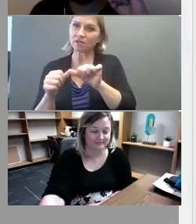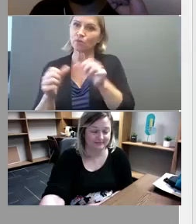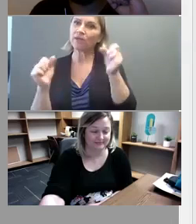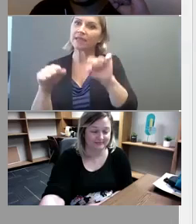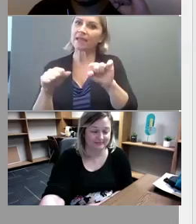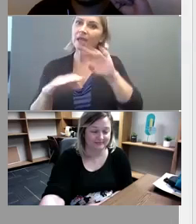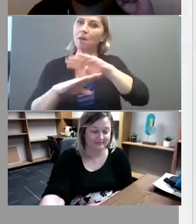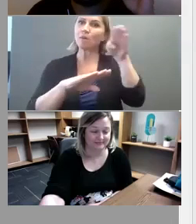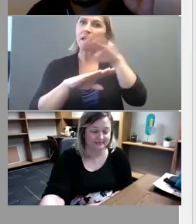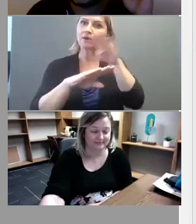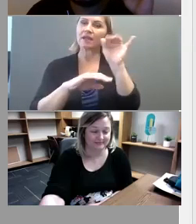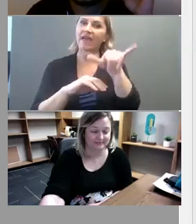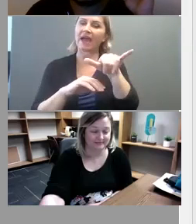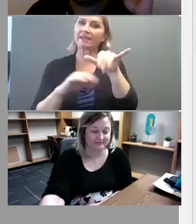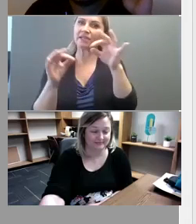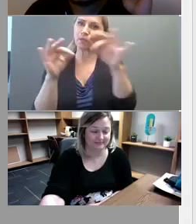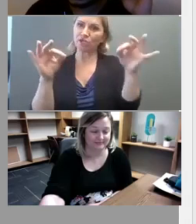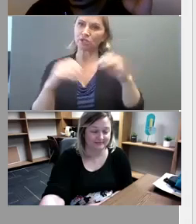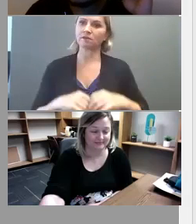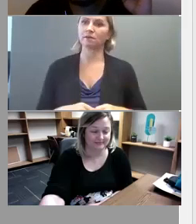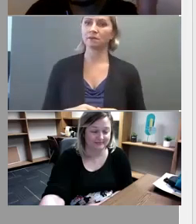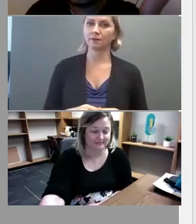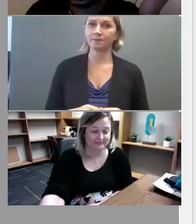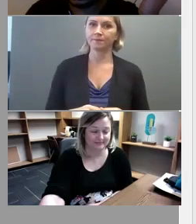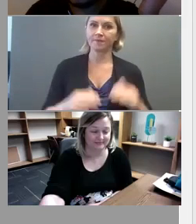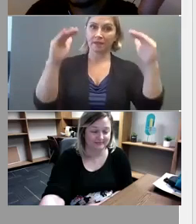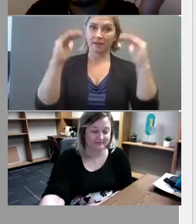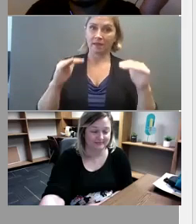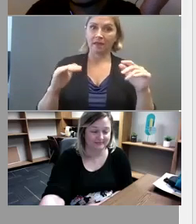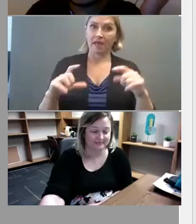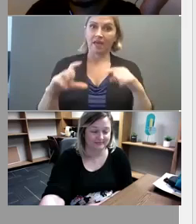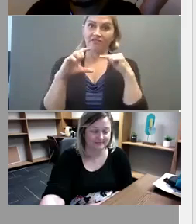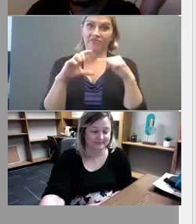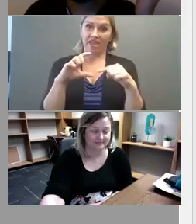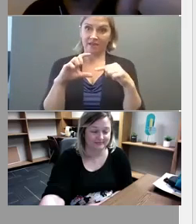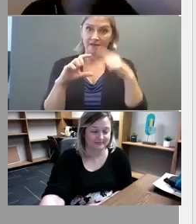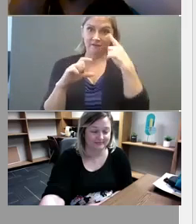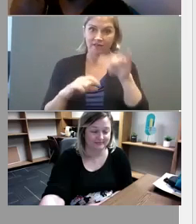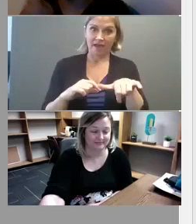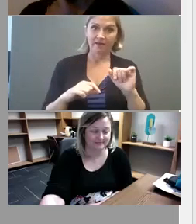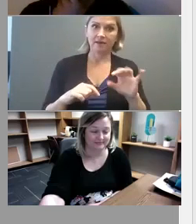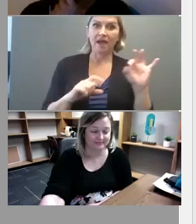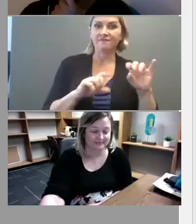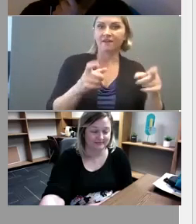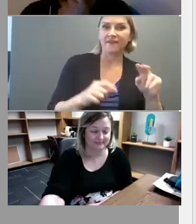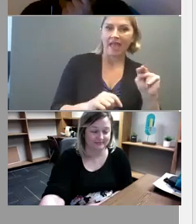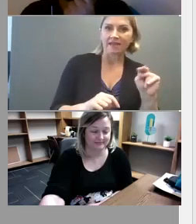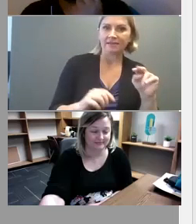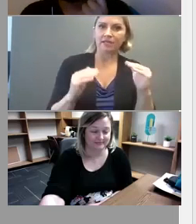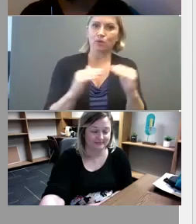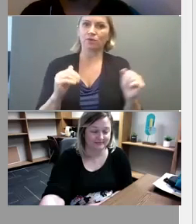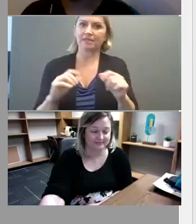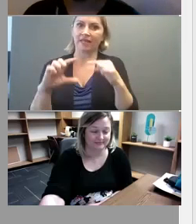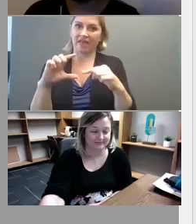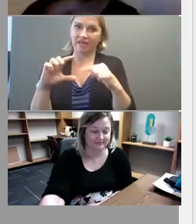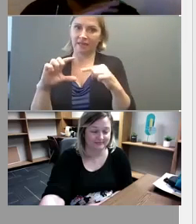bound the equation of f of n. Theta of, when we say f of n equals to theta of n log base b